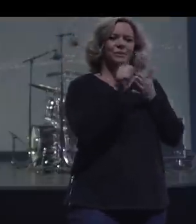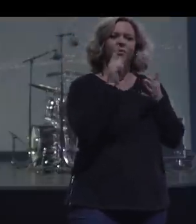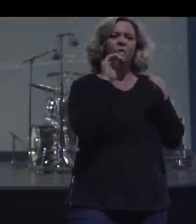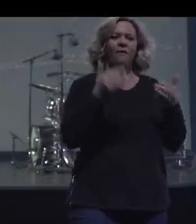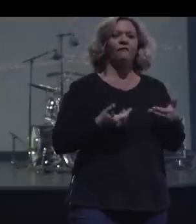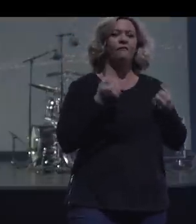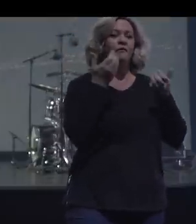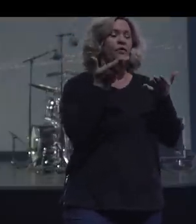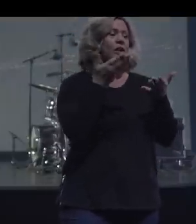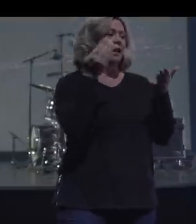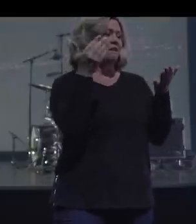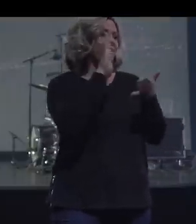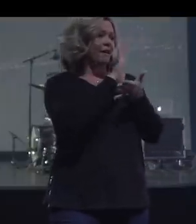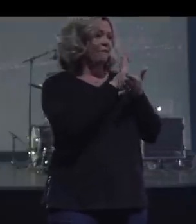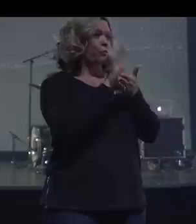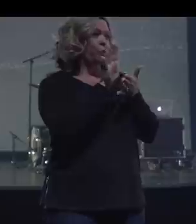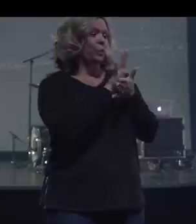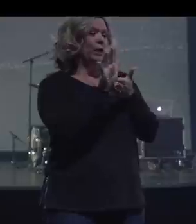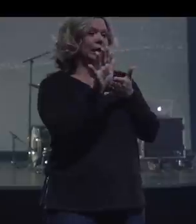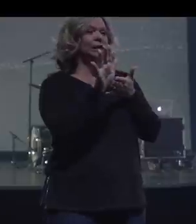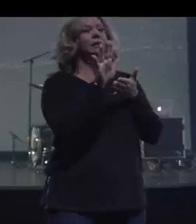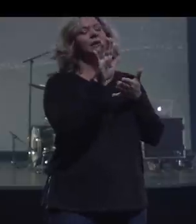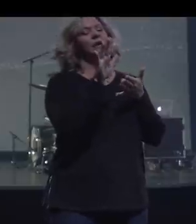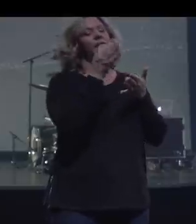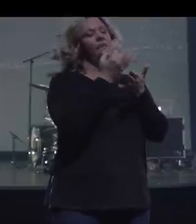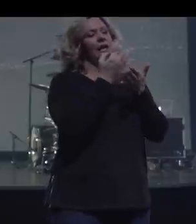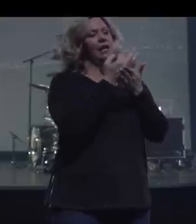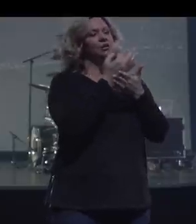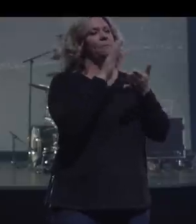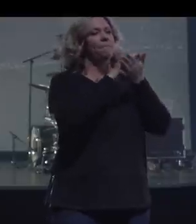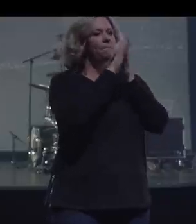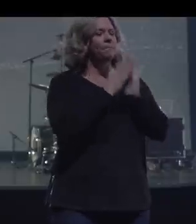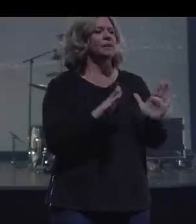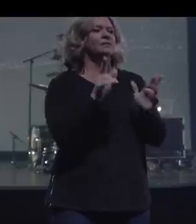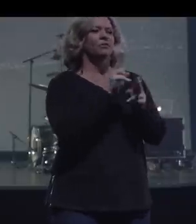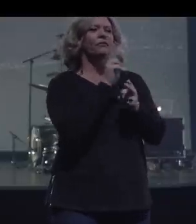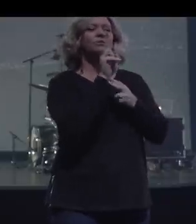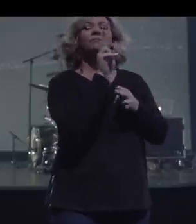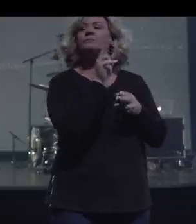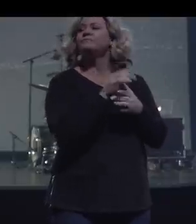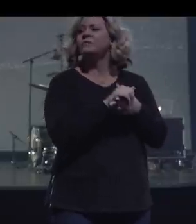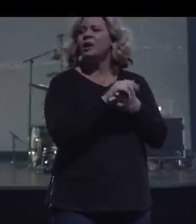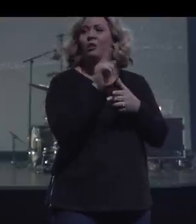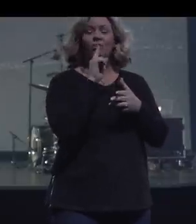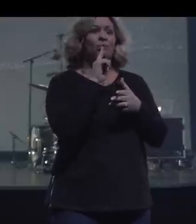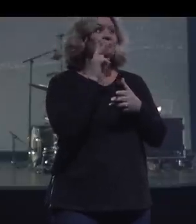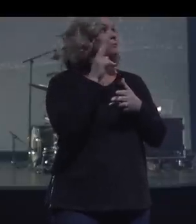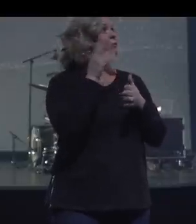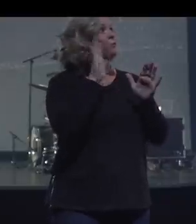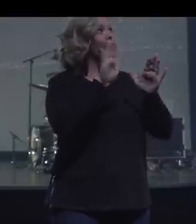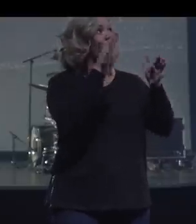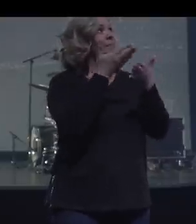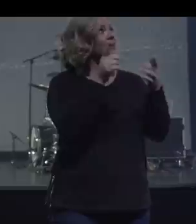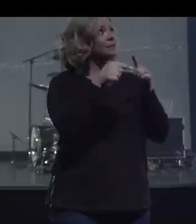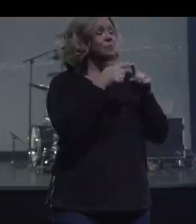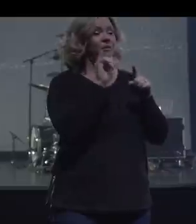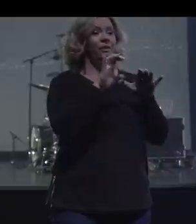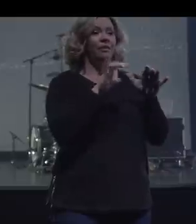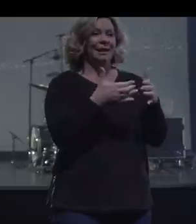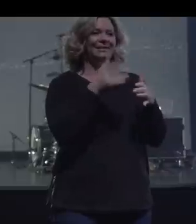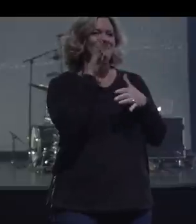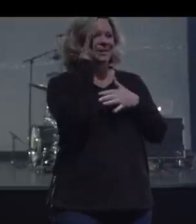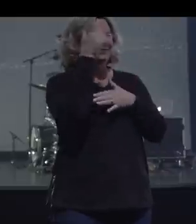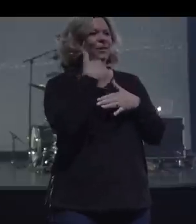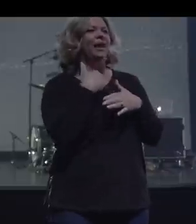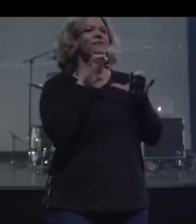a five-week version of Financial Peace University. Two great things about this class. One, for those of you parents, we have